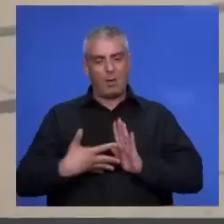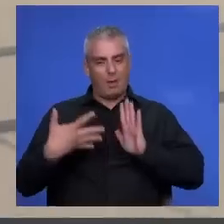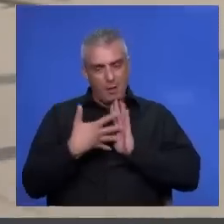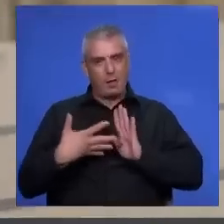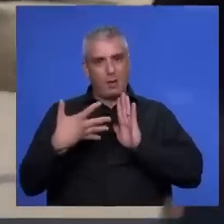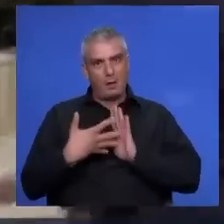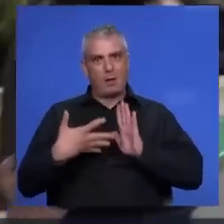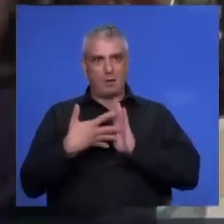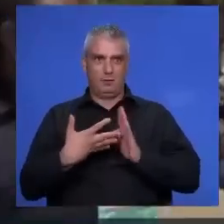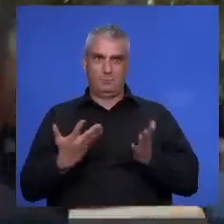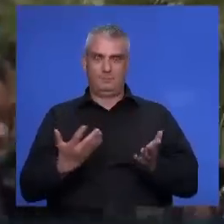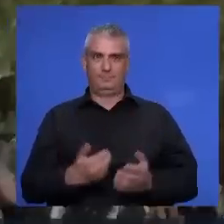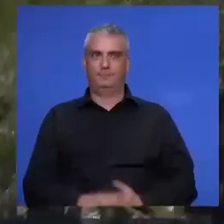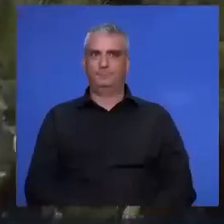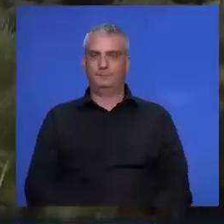testing.